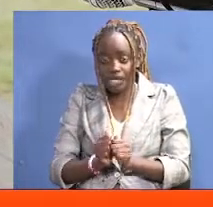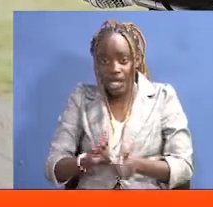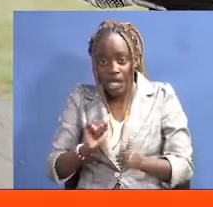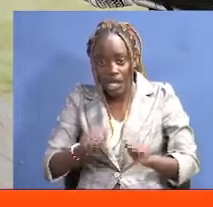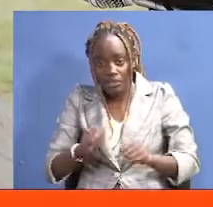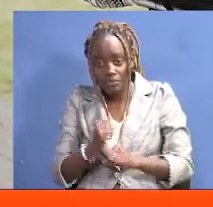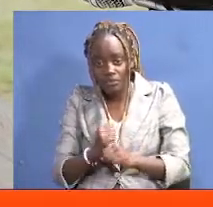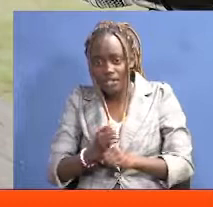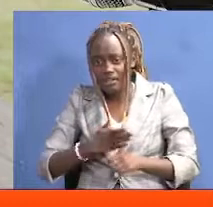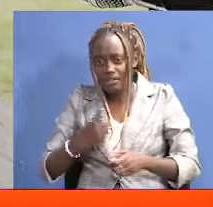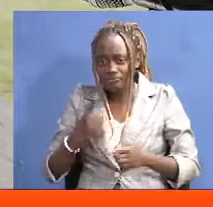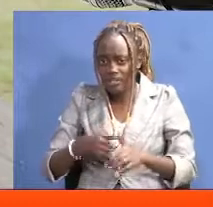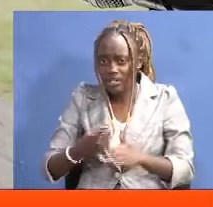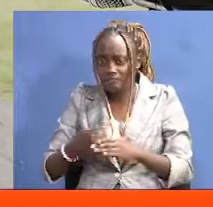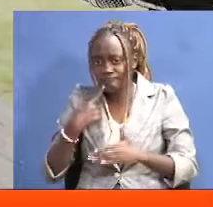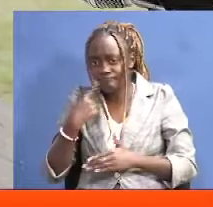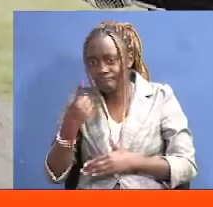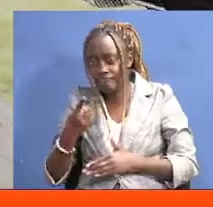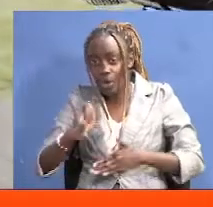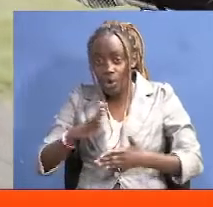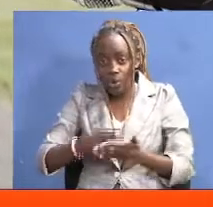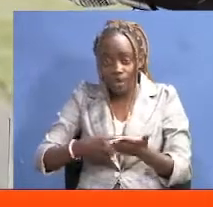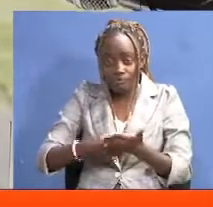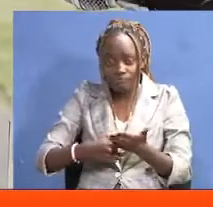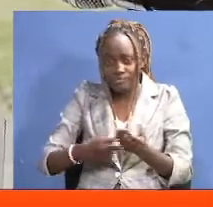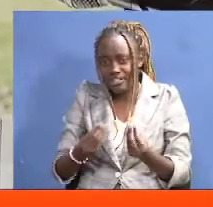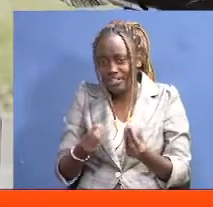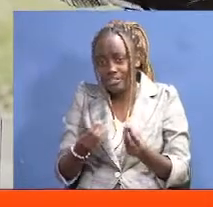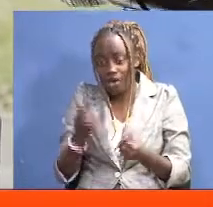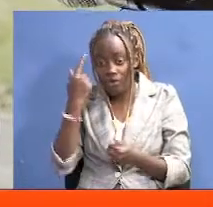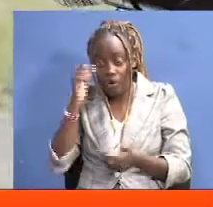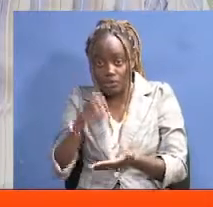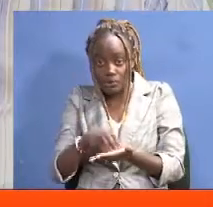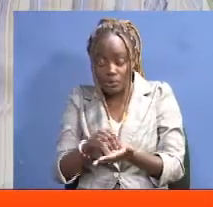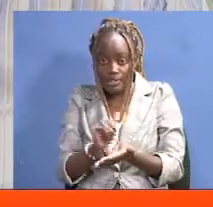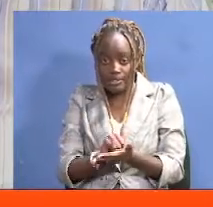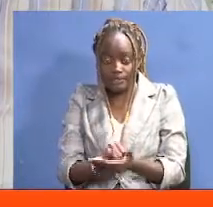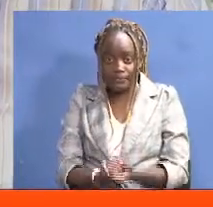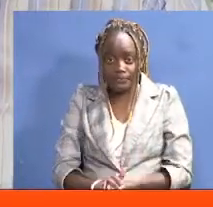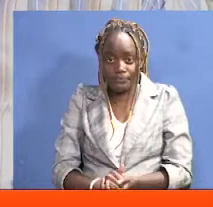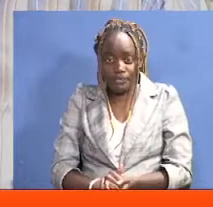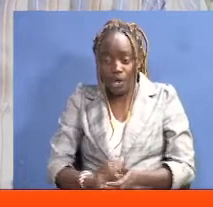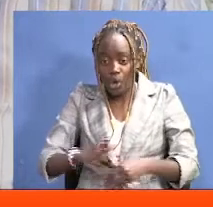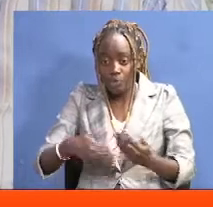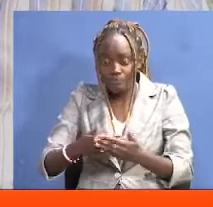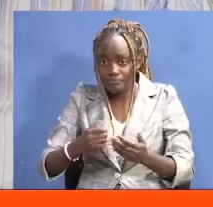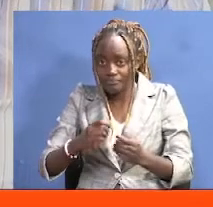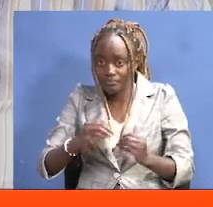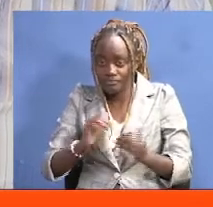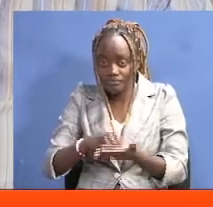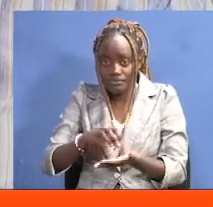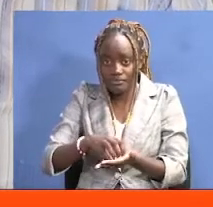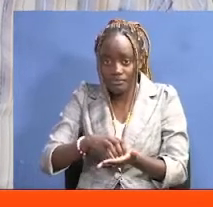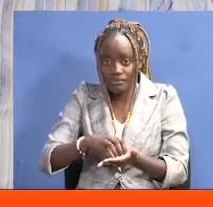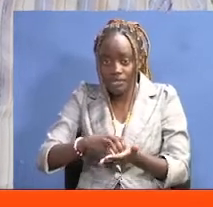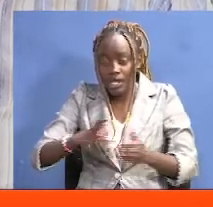do, and therefore tell us what it is that it will make it easier for your sector to perform. These organizations today presented